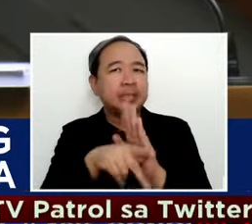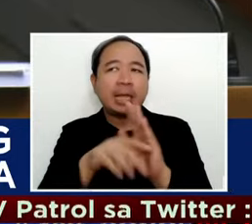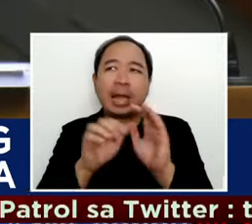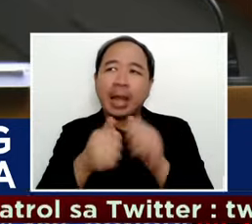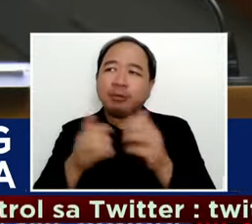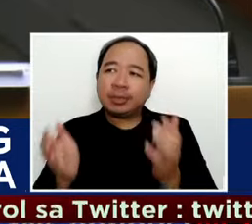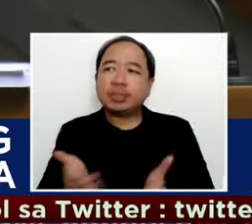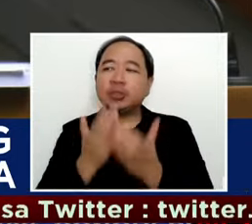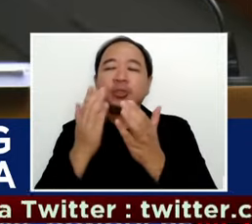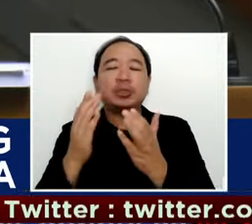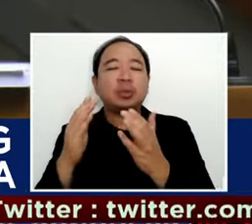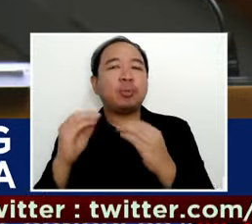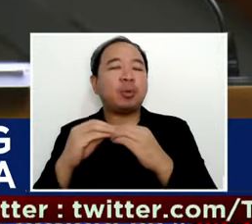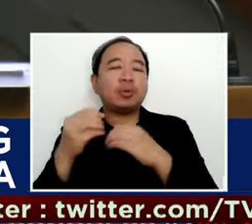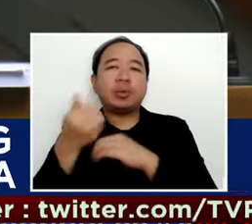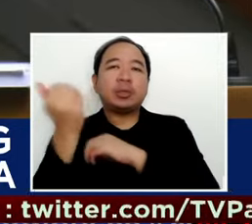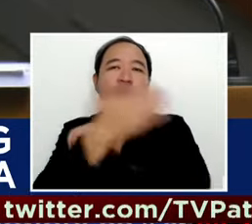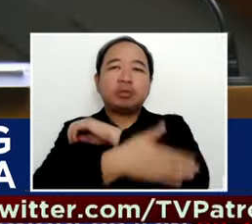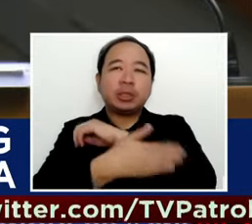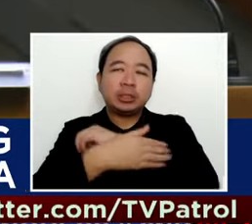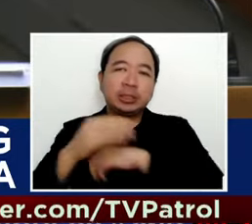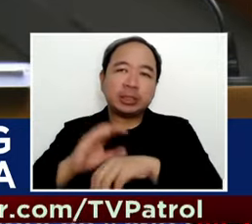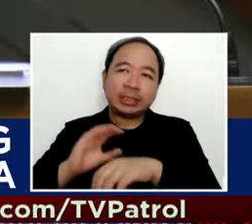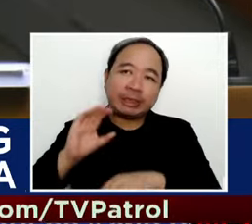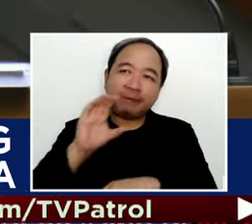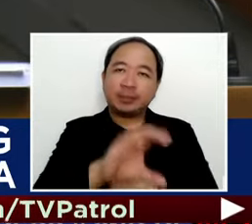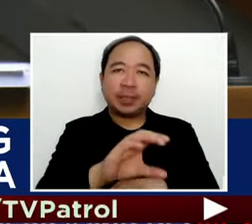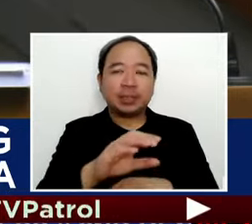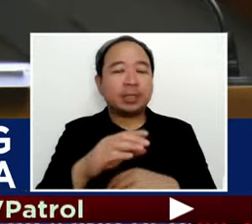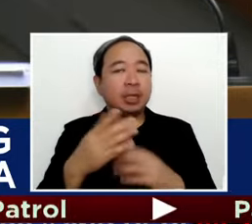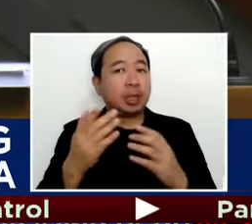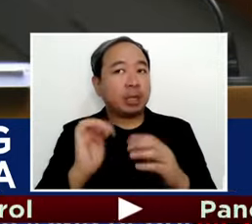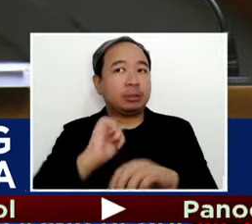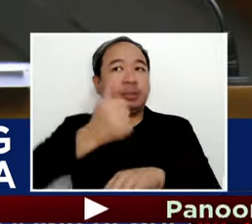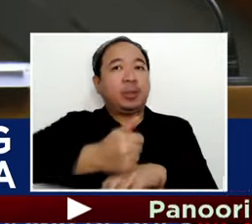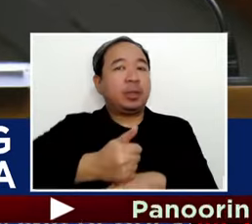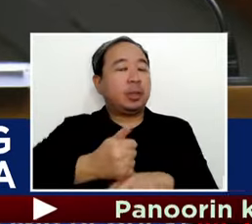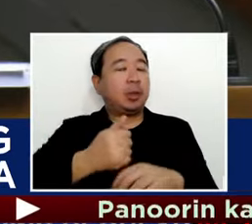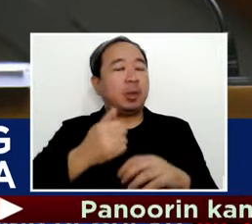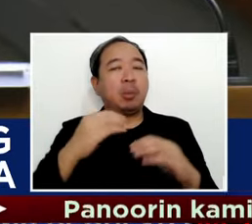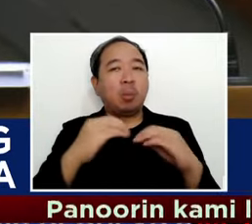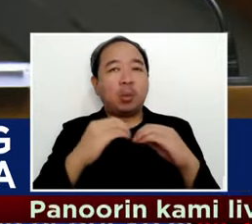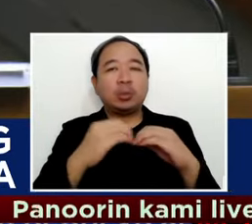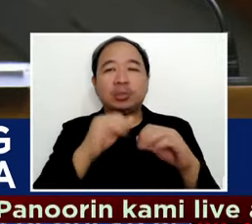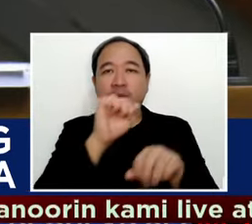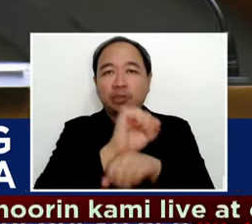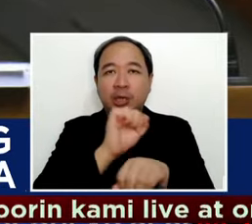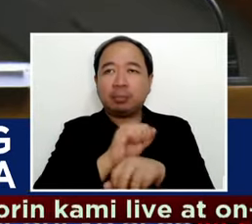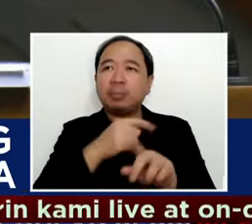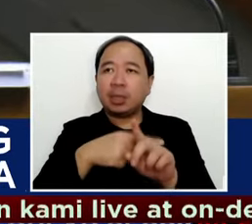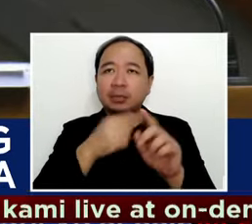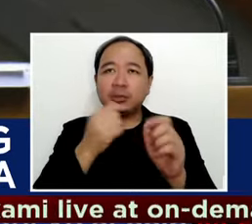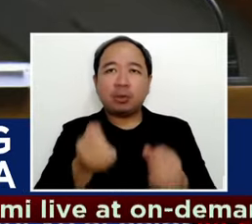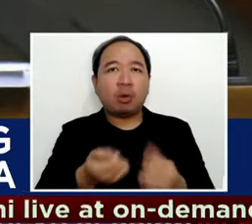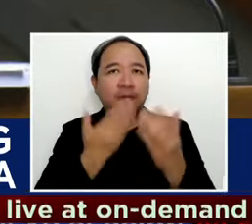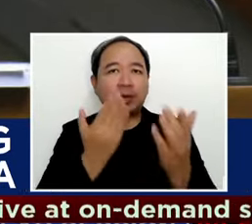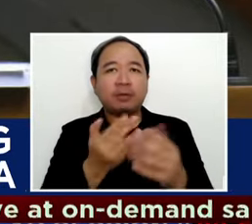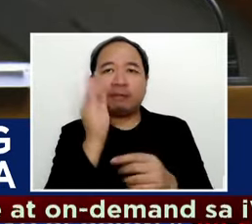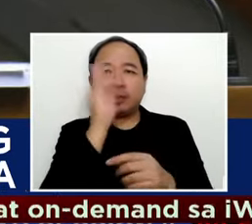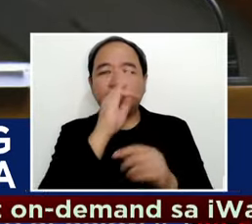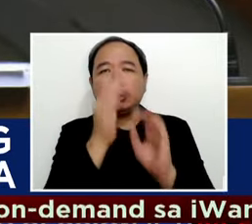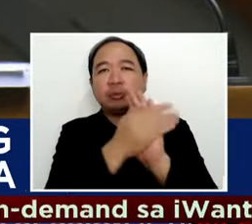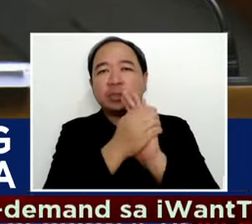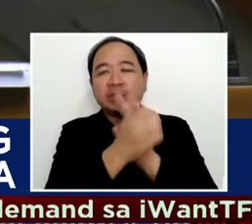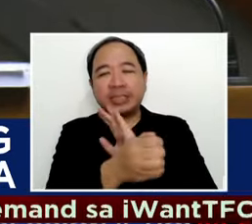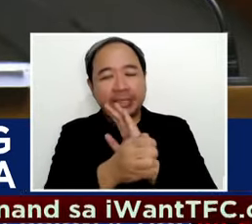investments, spark job generation, and offer our local talent priceless